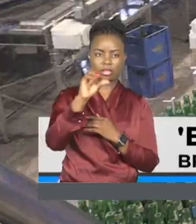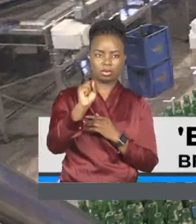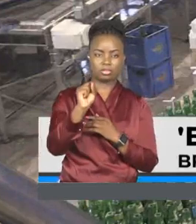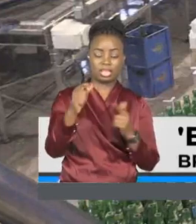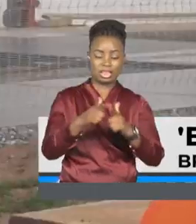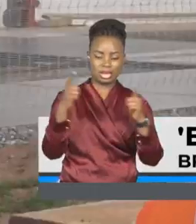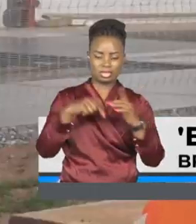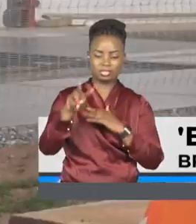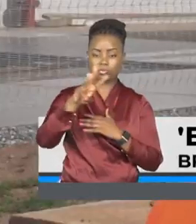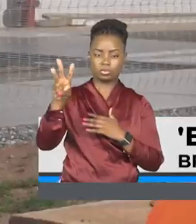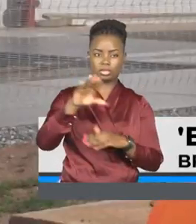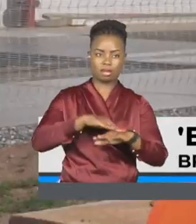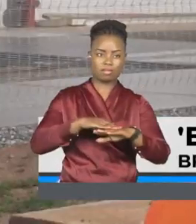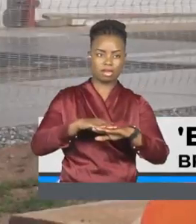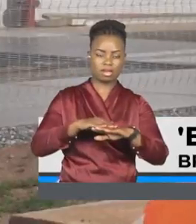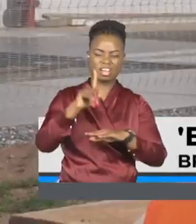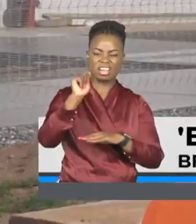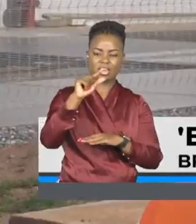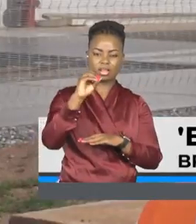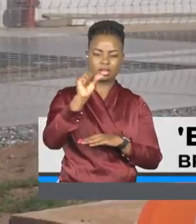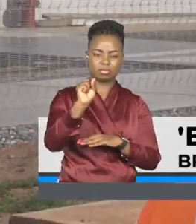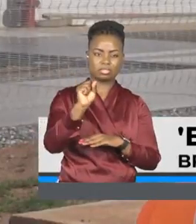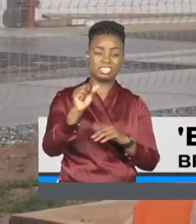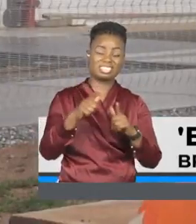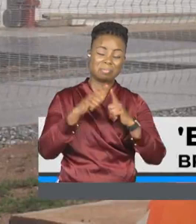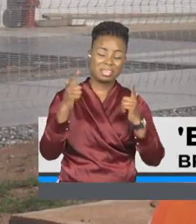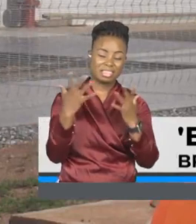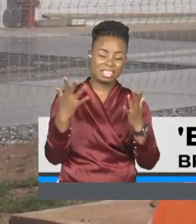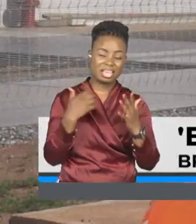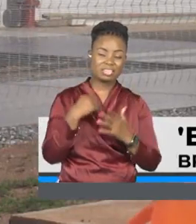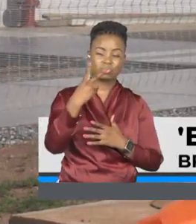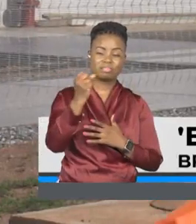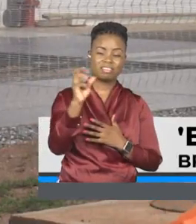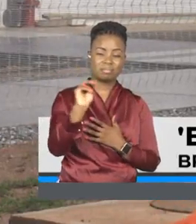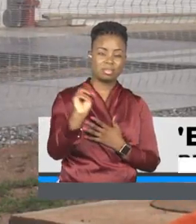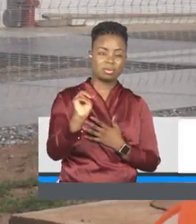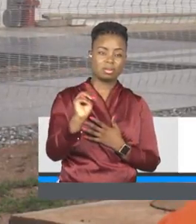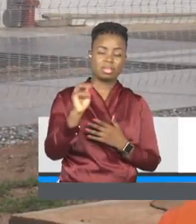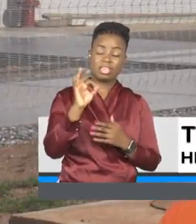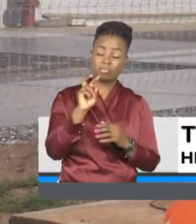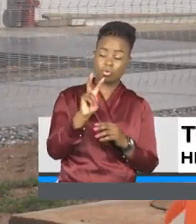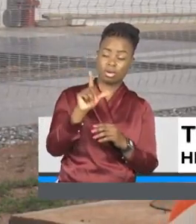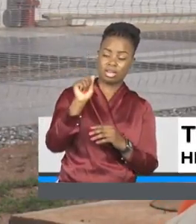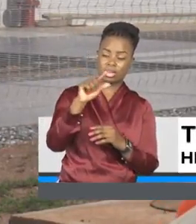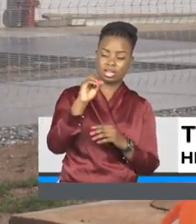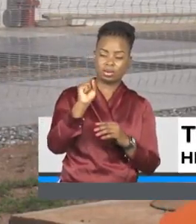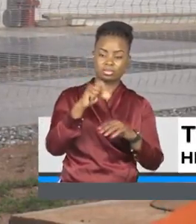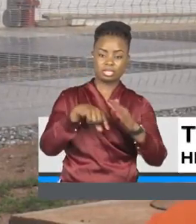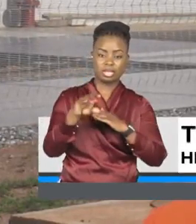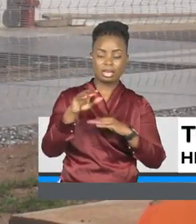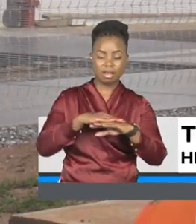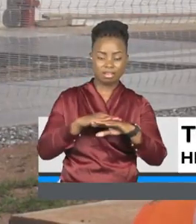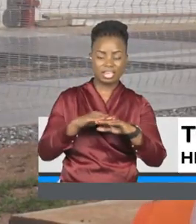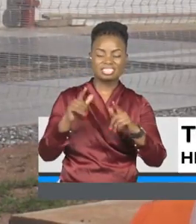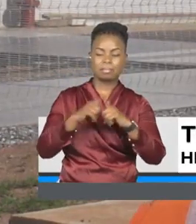Africa. Lagos is the big thing. Lagos is 25 million. If you look at Lagos in Africa, Lagos is about the fourth or fifth